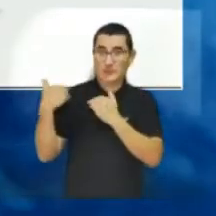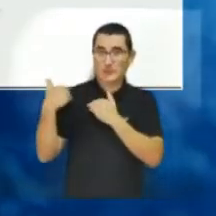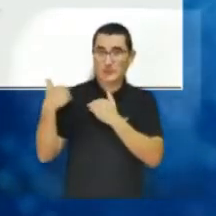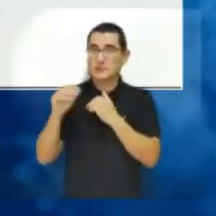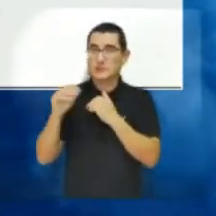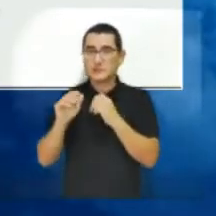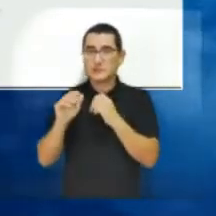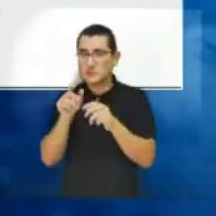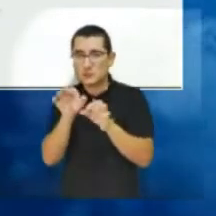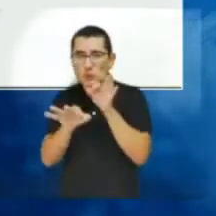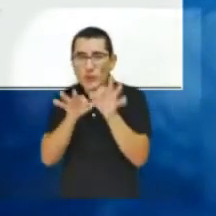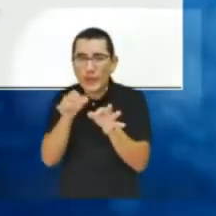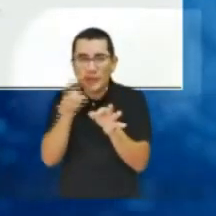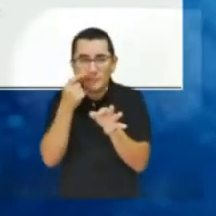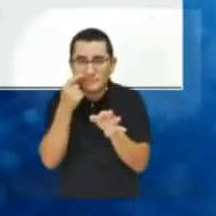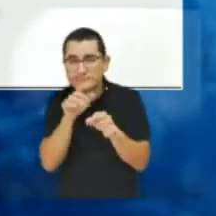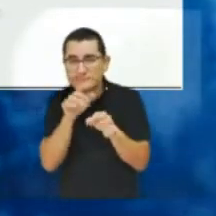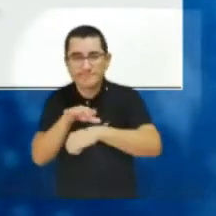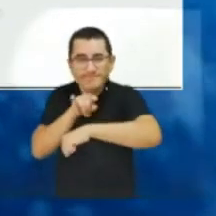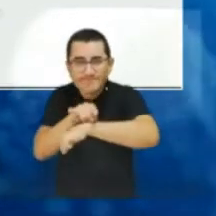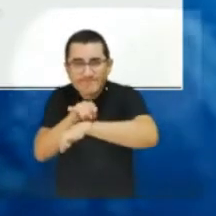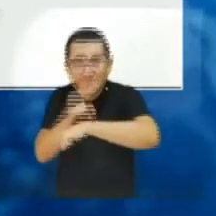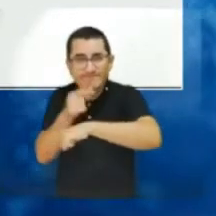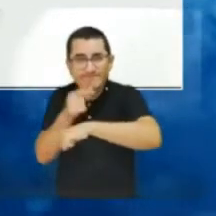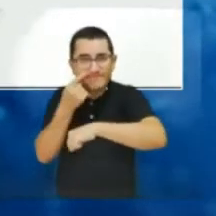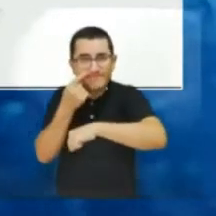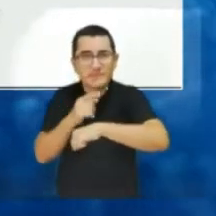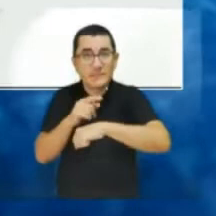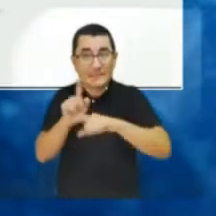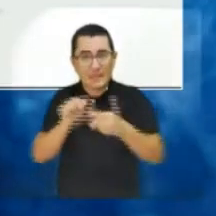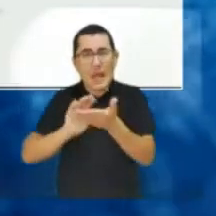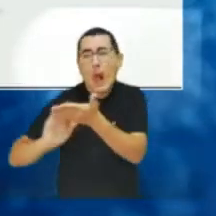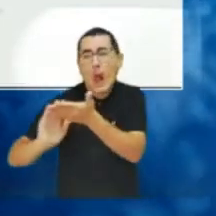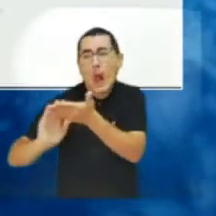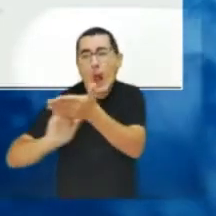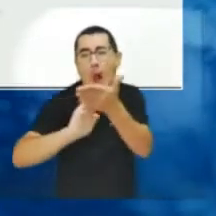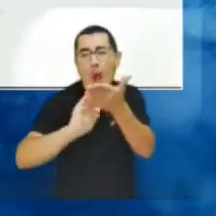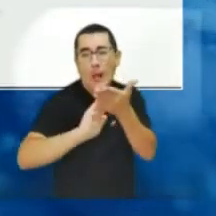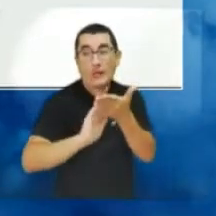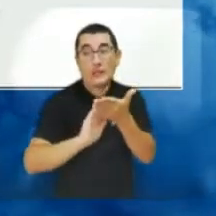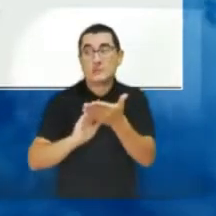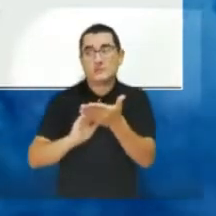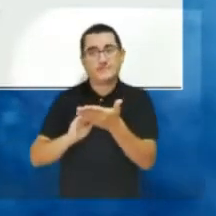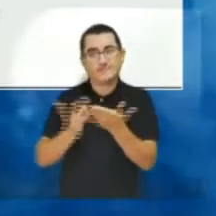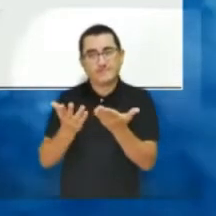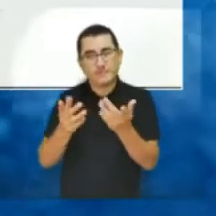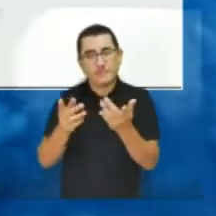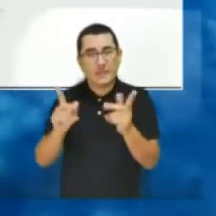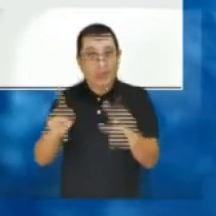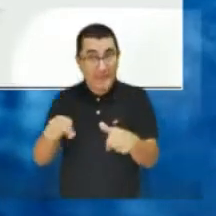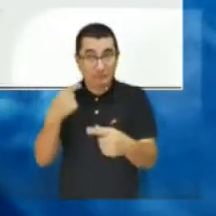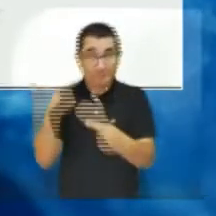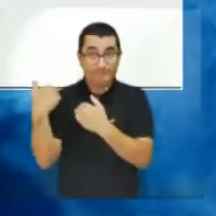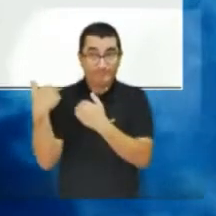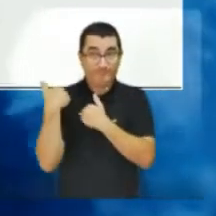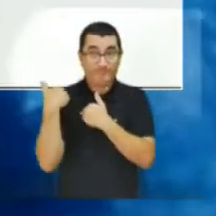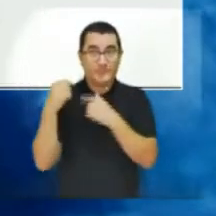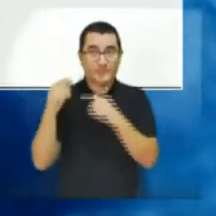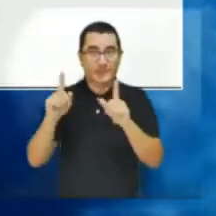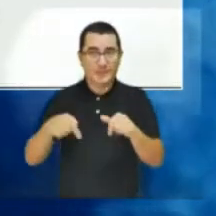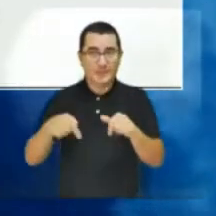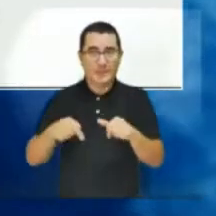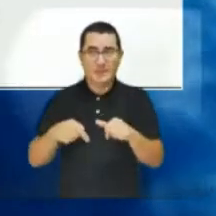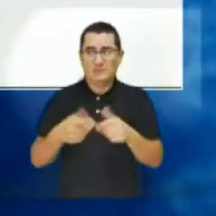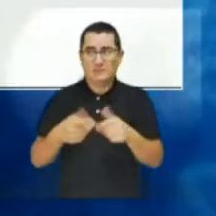So preventive is inspection of radio stations, of inspection of radio networks, control of HF